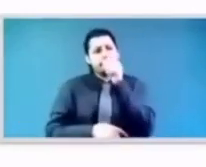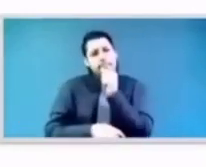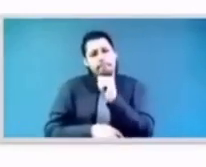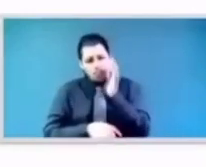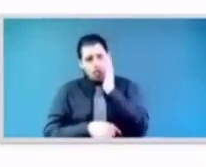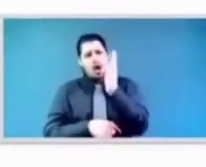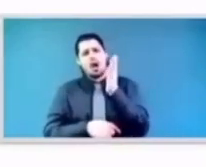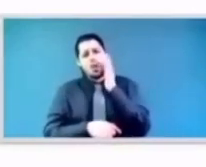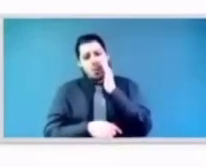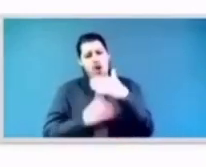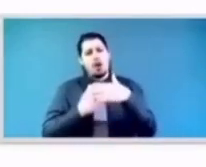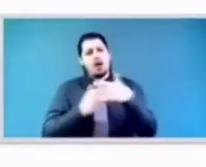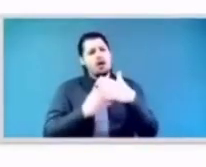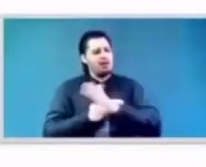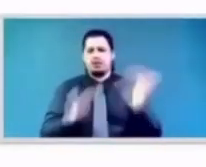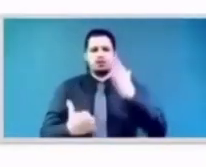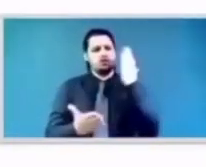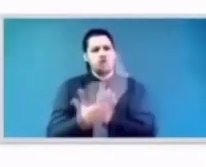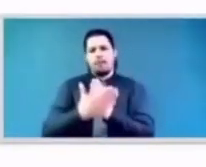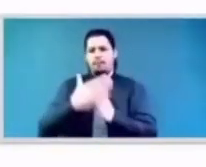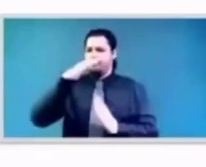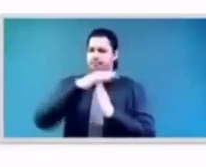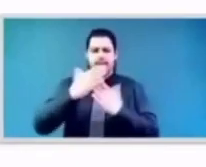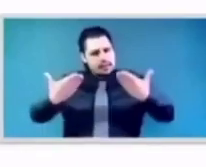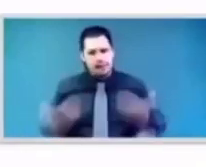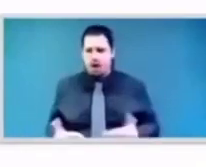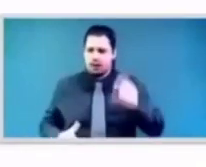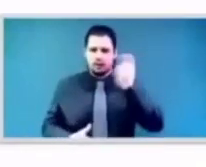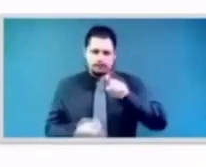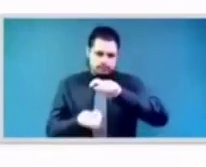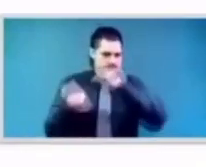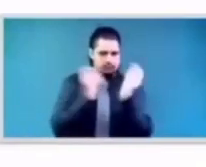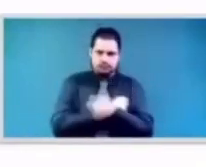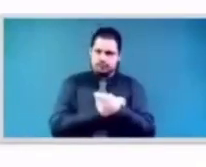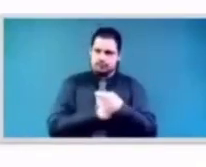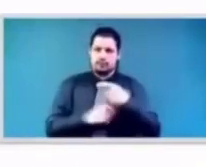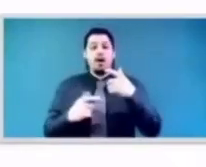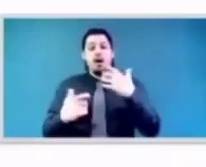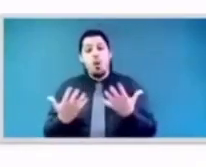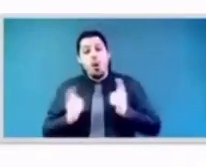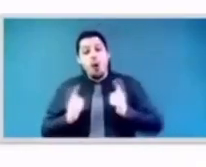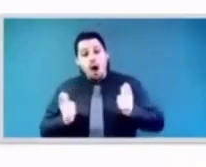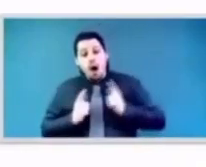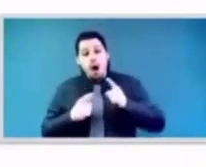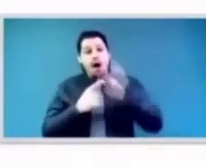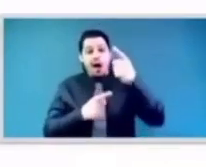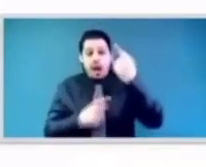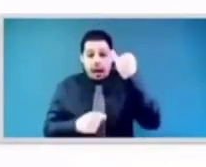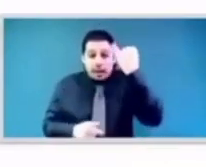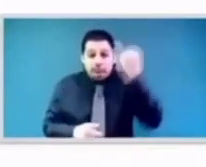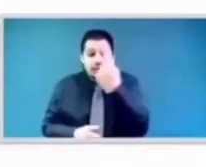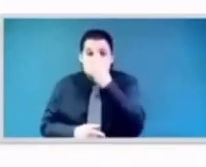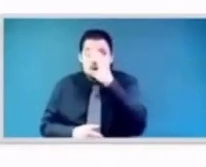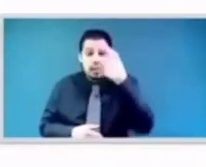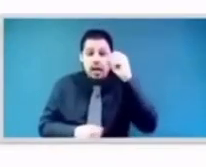100 years. However uncomfortable our voices will be, we will speak out. And we demand